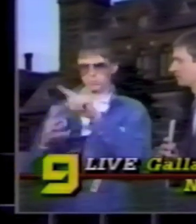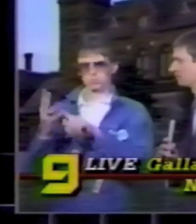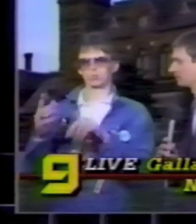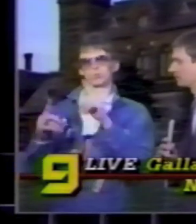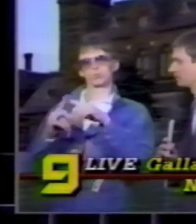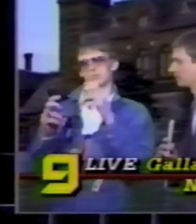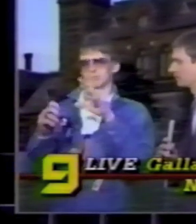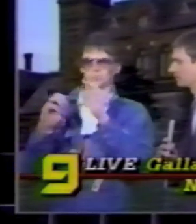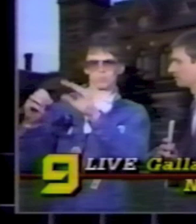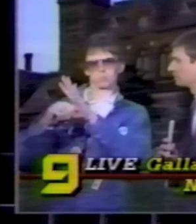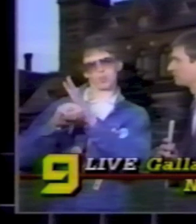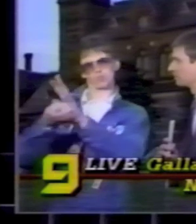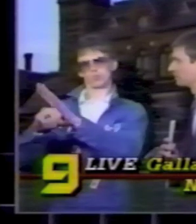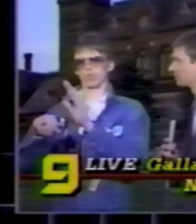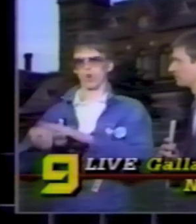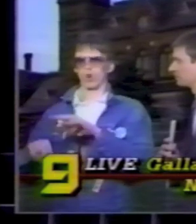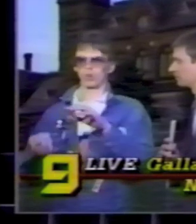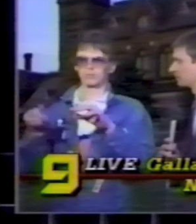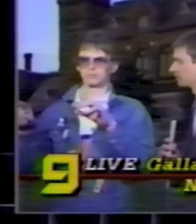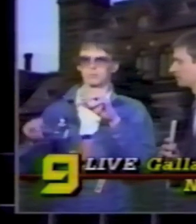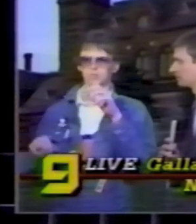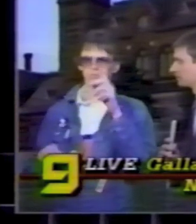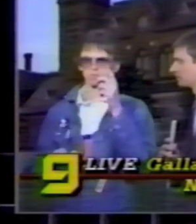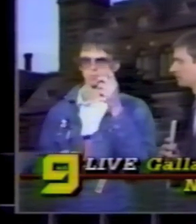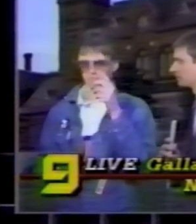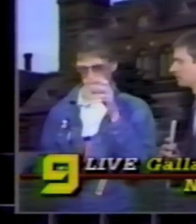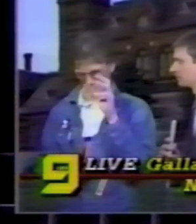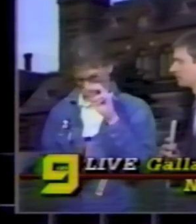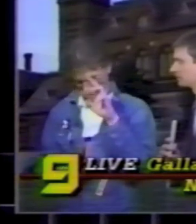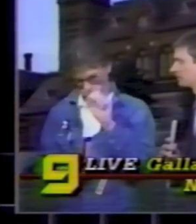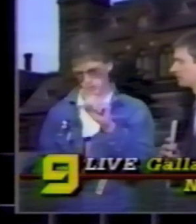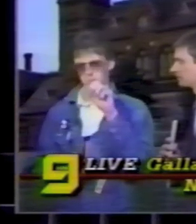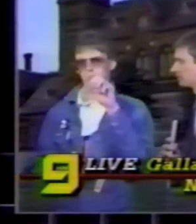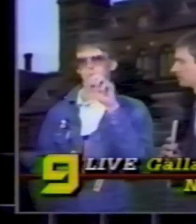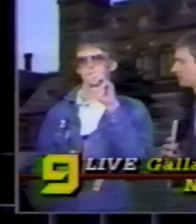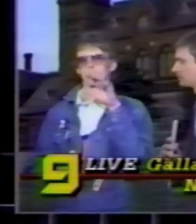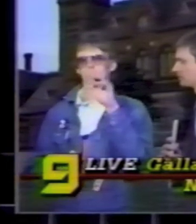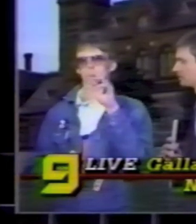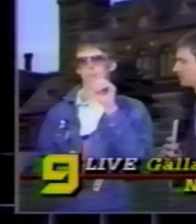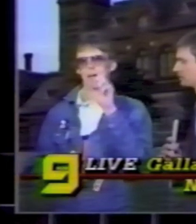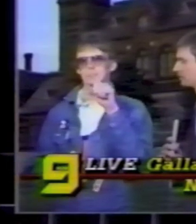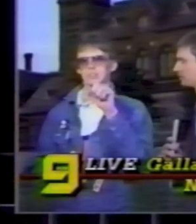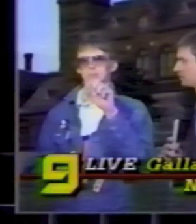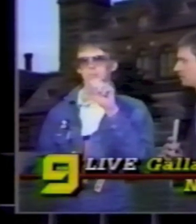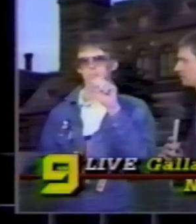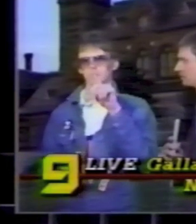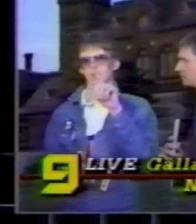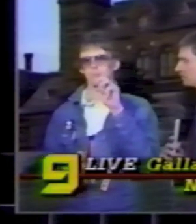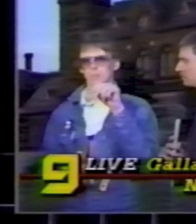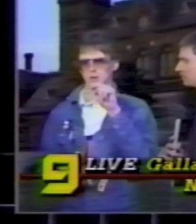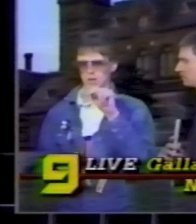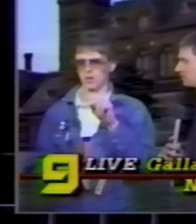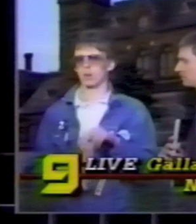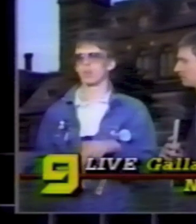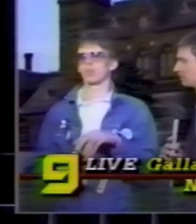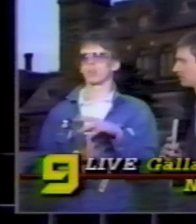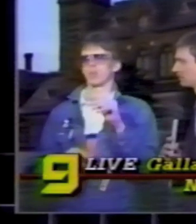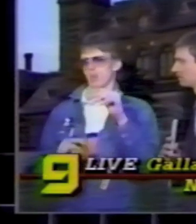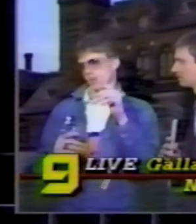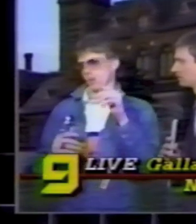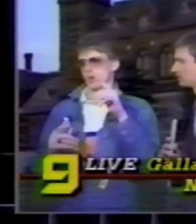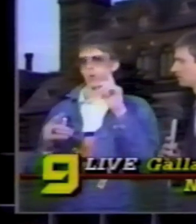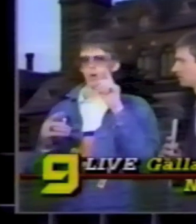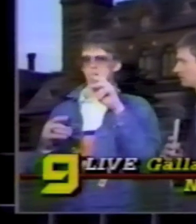of posters, banners, and so forth. We're going to be making these to enhance the